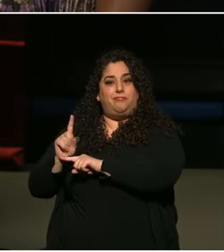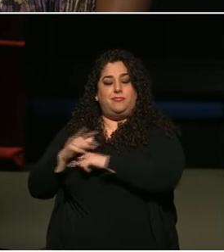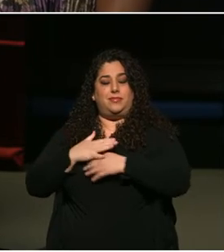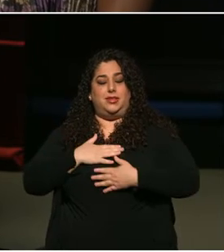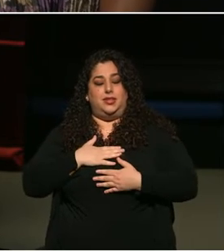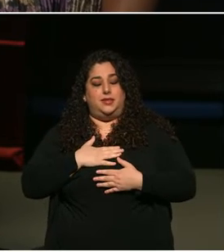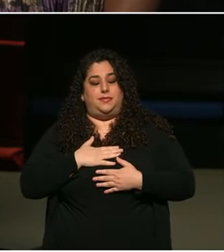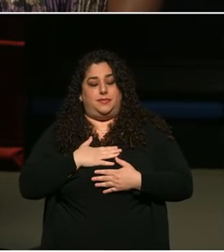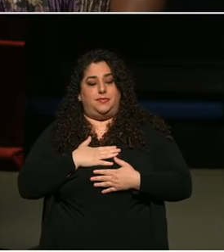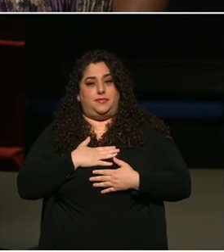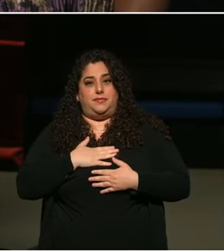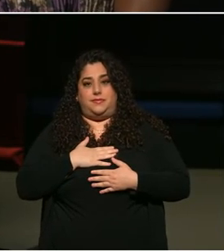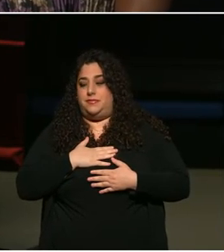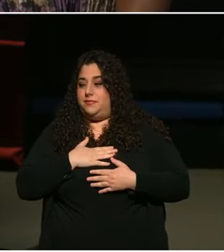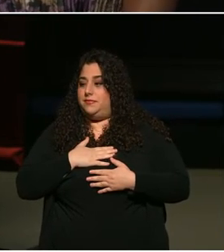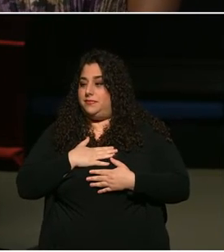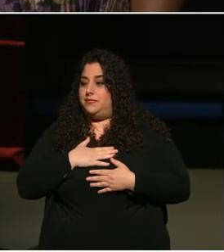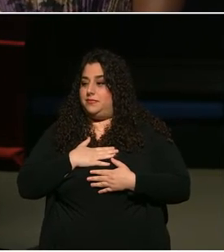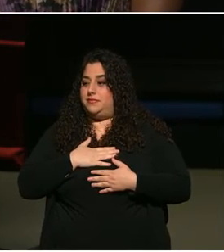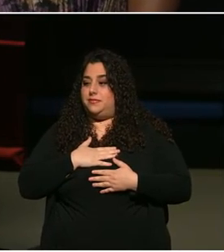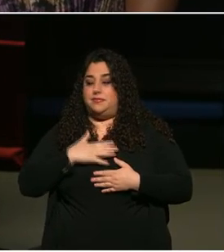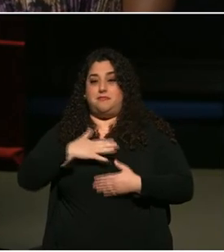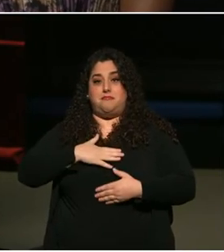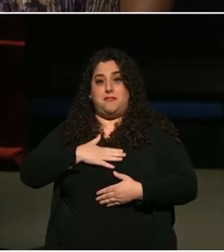I've known Sacheen, my wife and I,